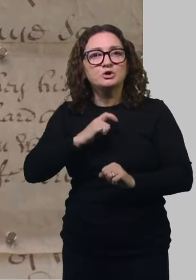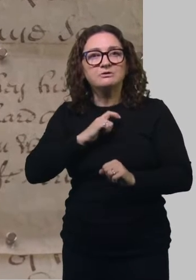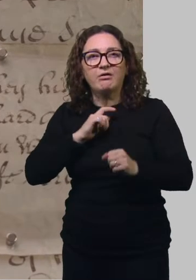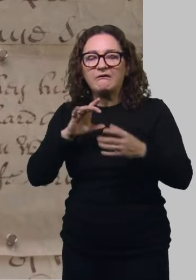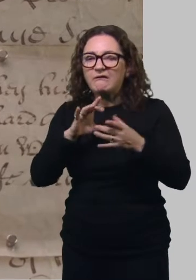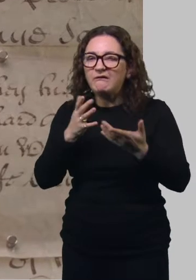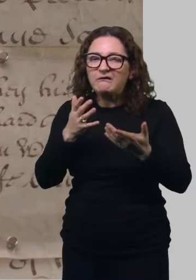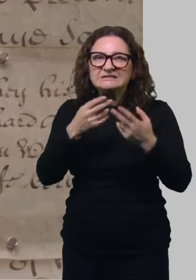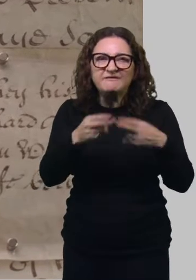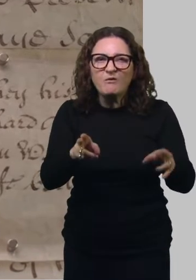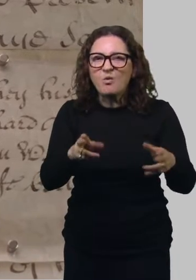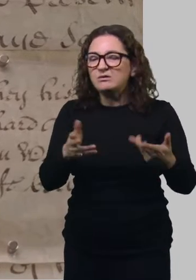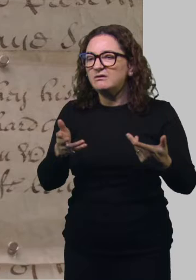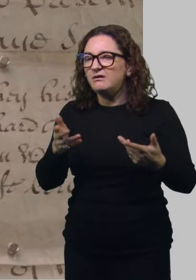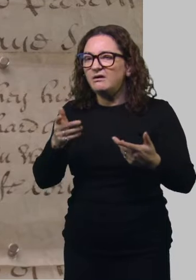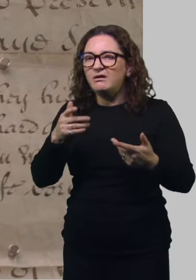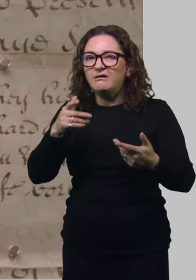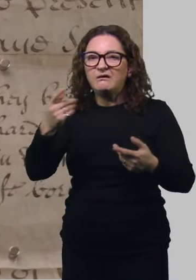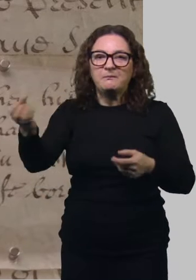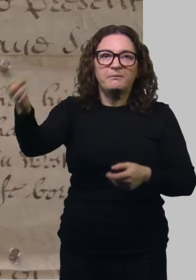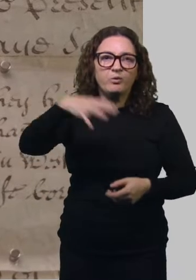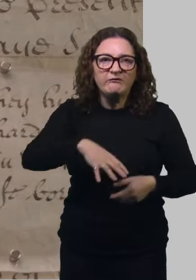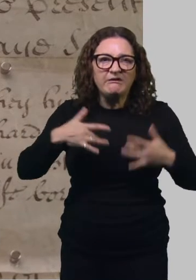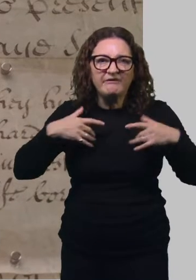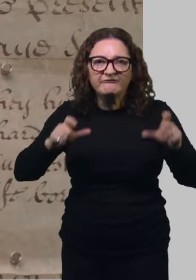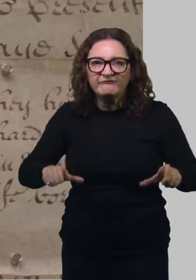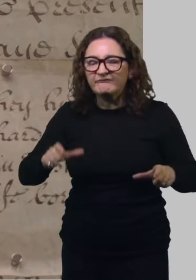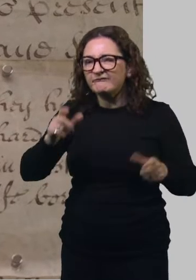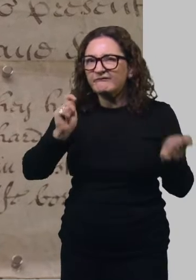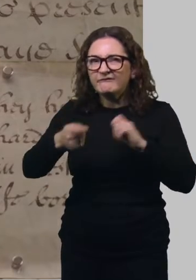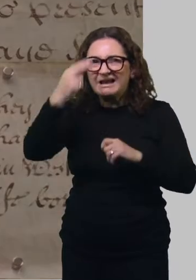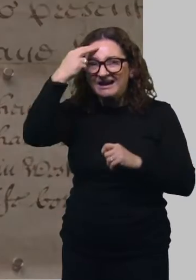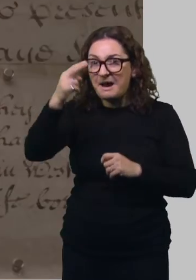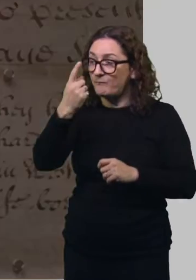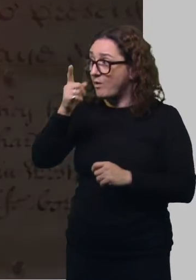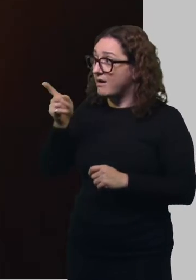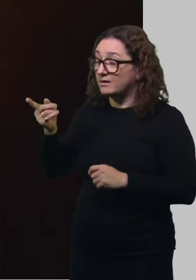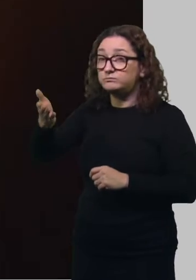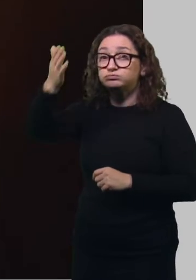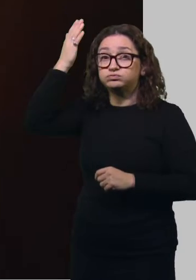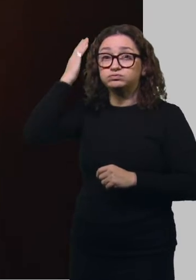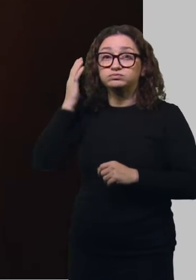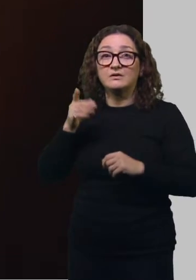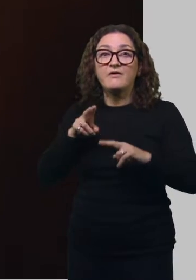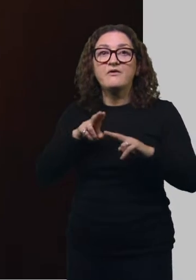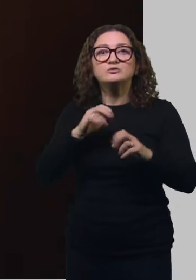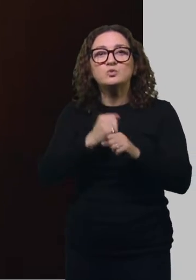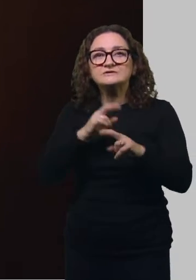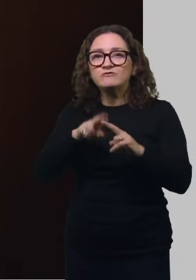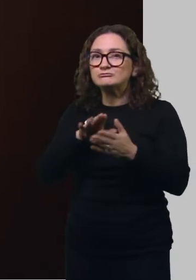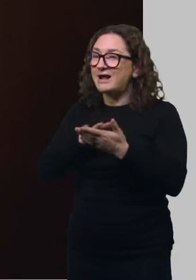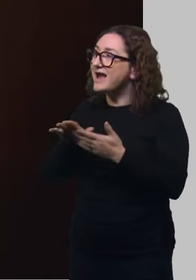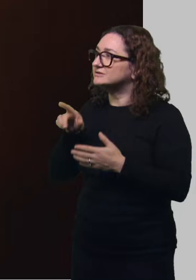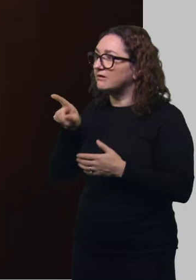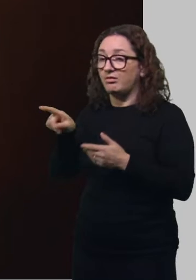changes. Here's one of them. This is a private act from 1727. It is for the famous composer George Friedrich Handel,